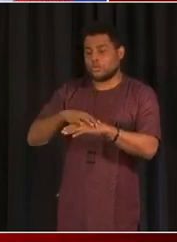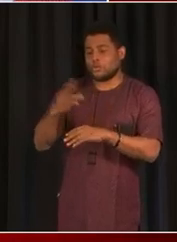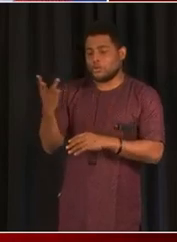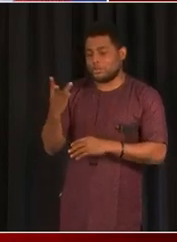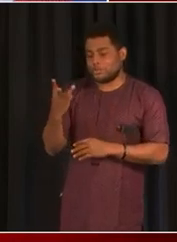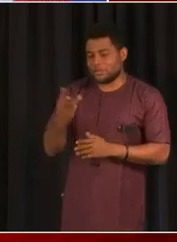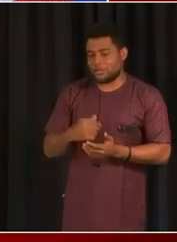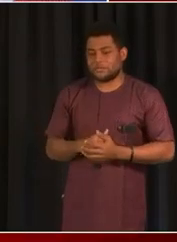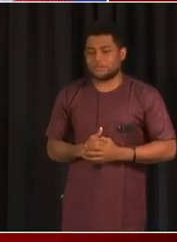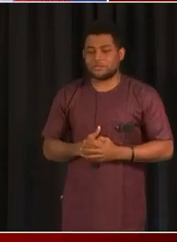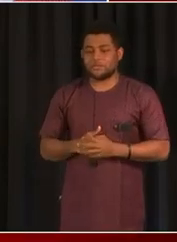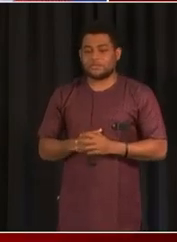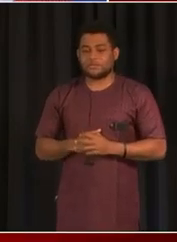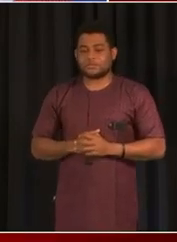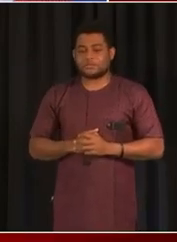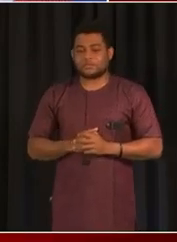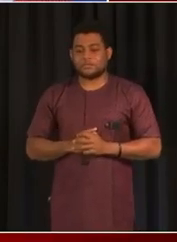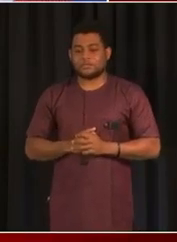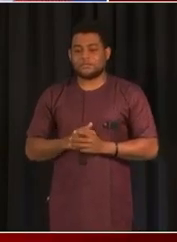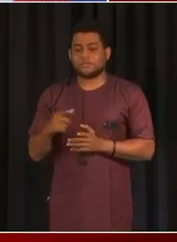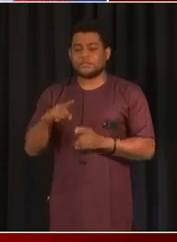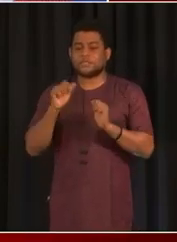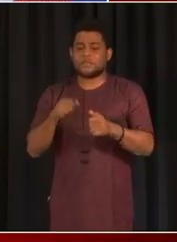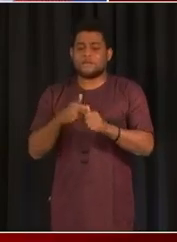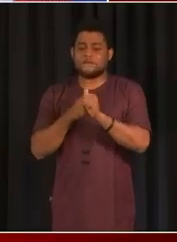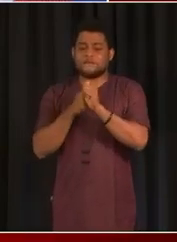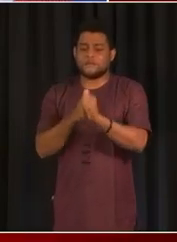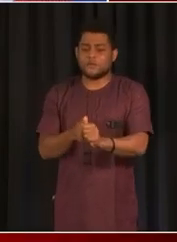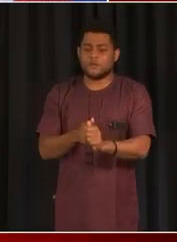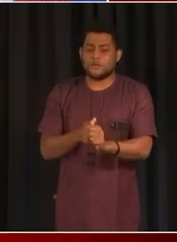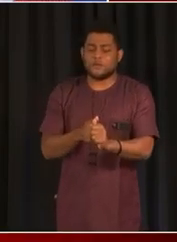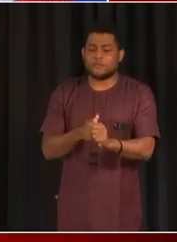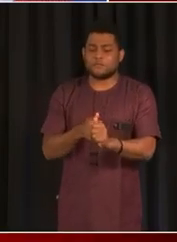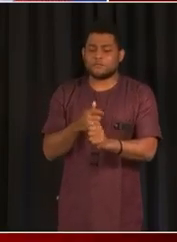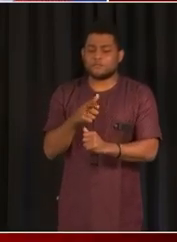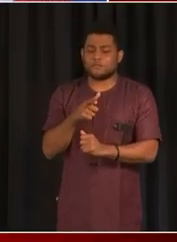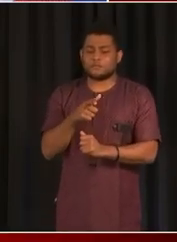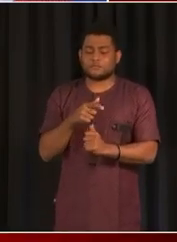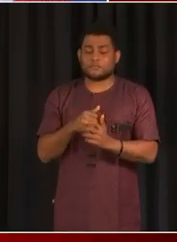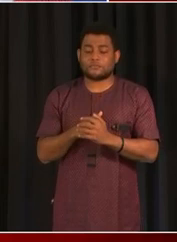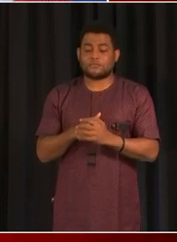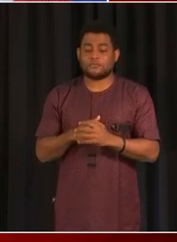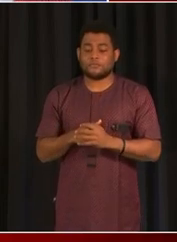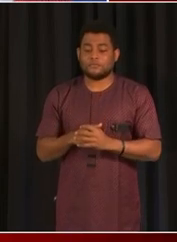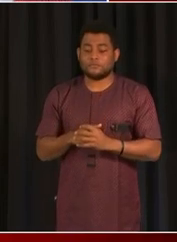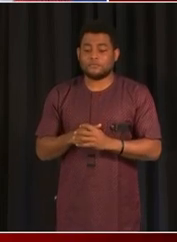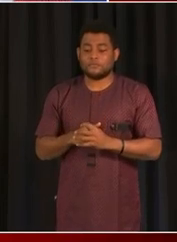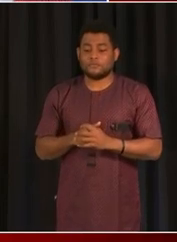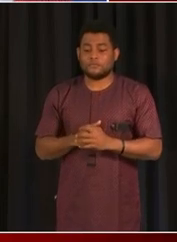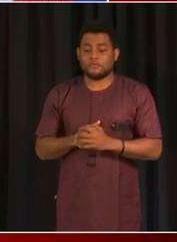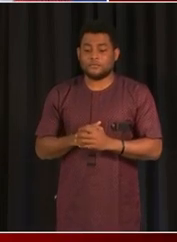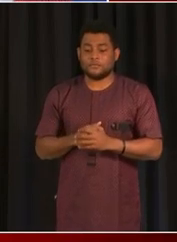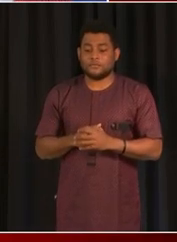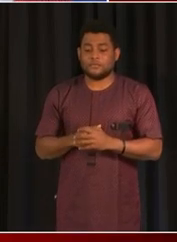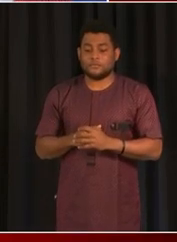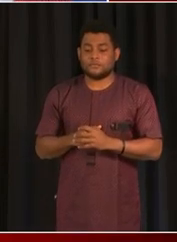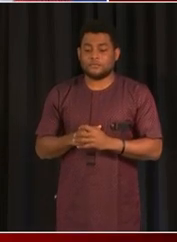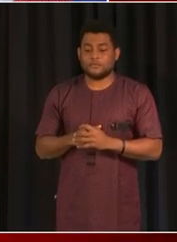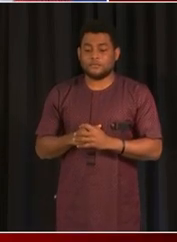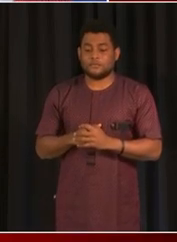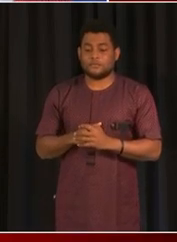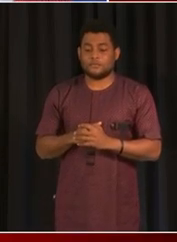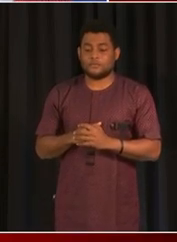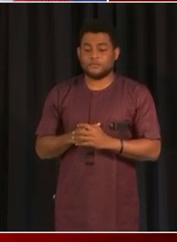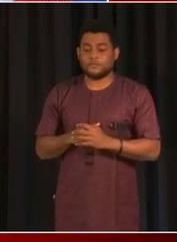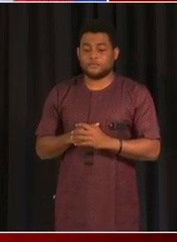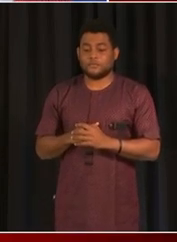Can I follow up to then with the dashboard? Is the district going to identify the schools? I know you